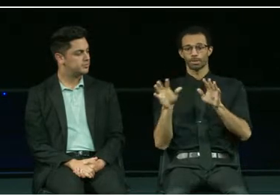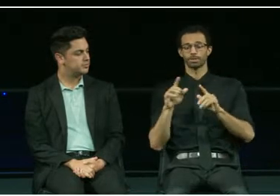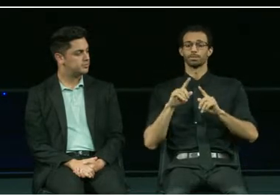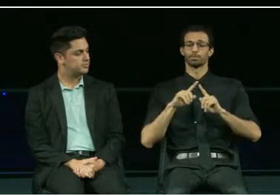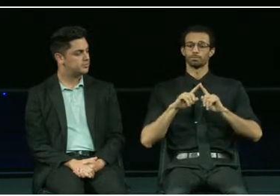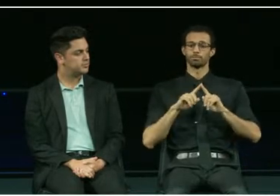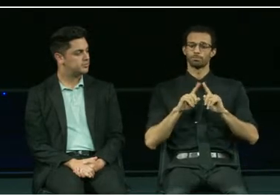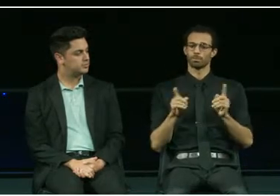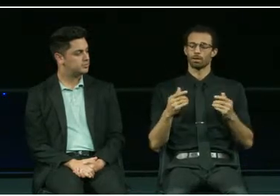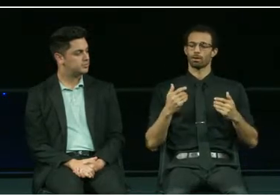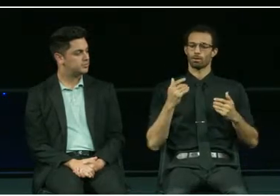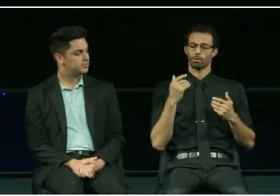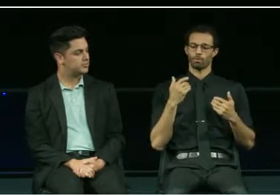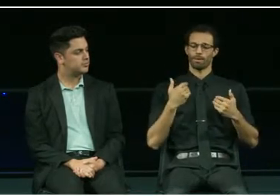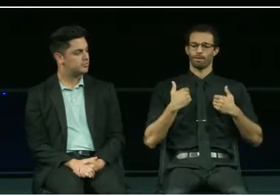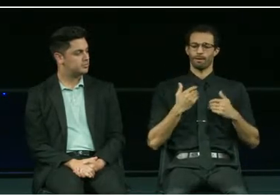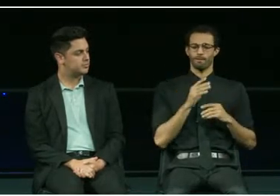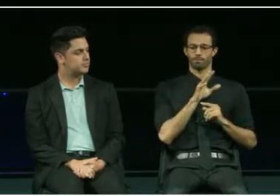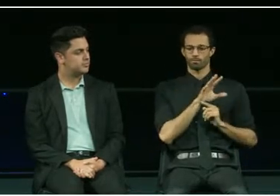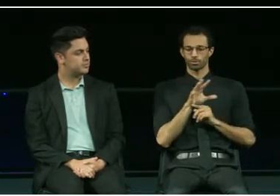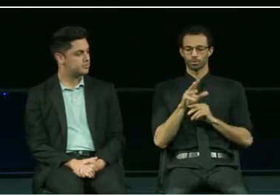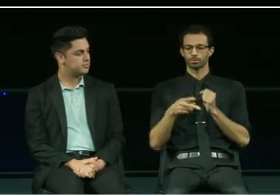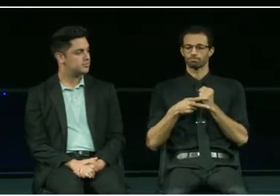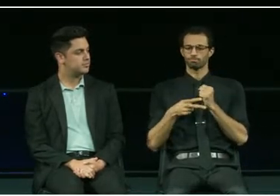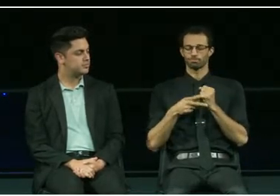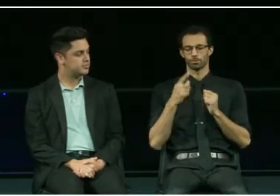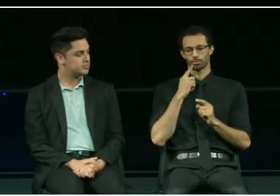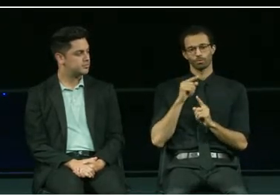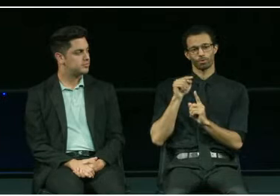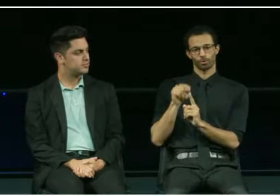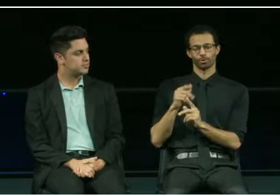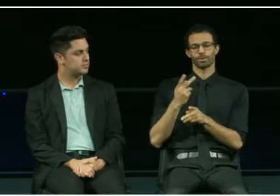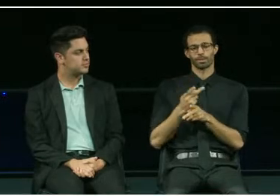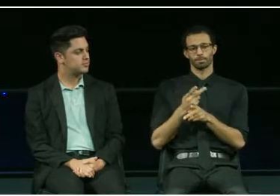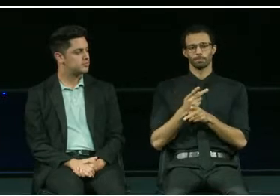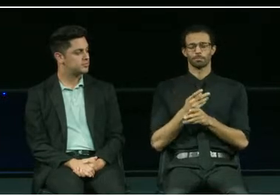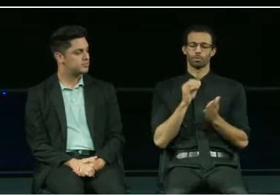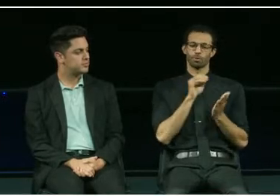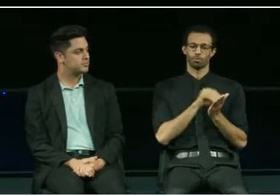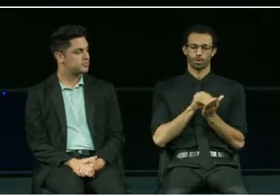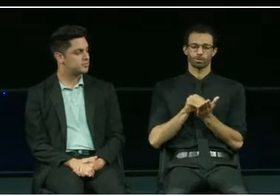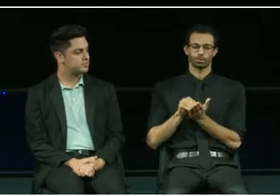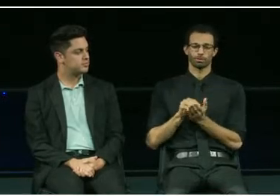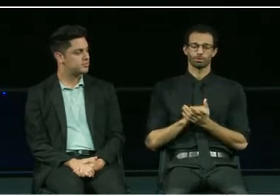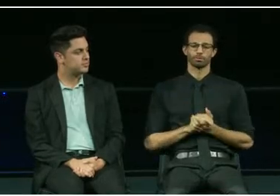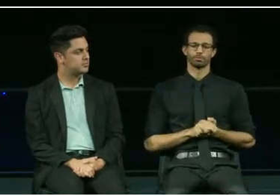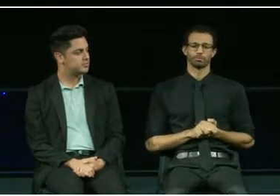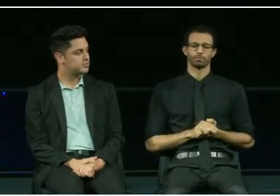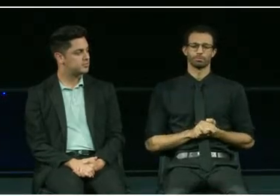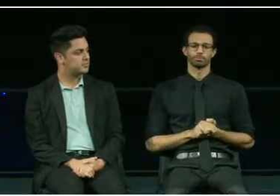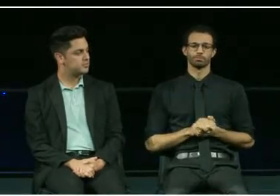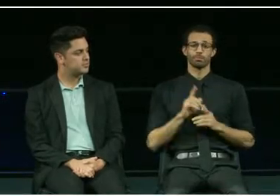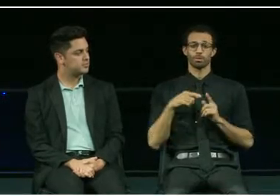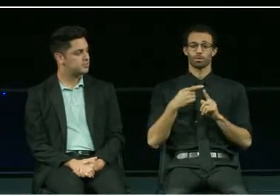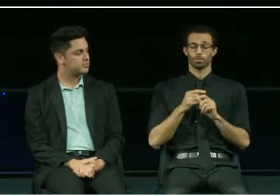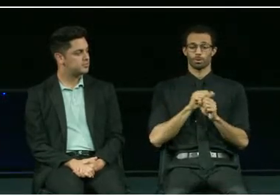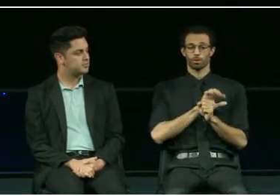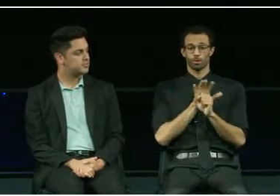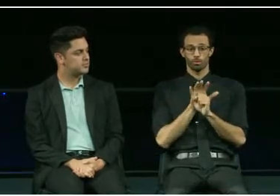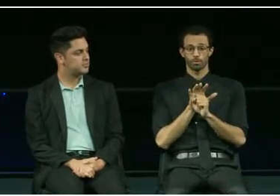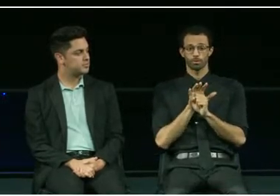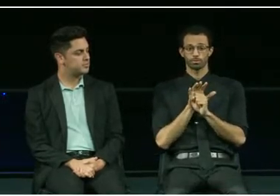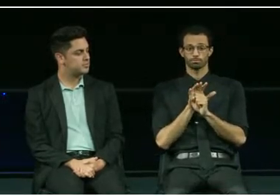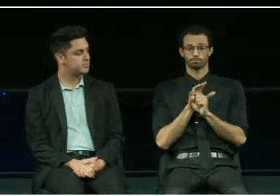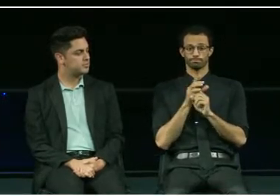this footage for her to have, you know, a record. And when COVID hit, I looked at